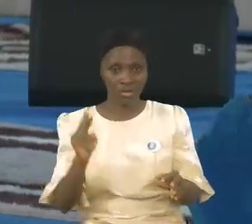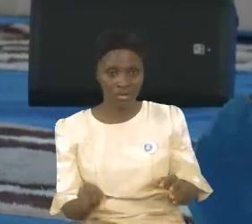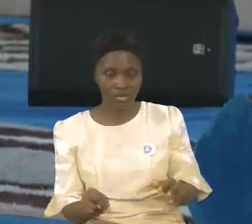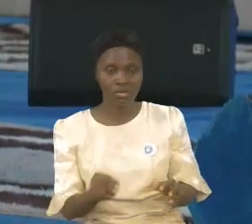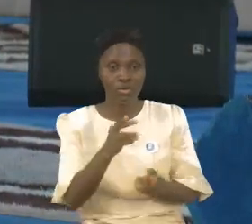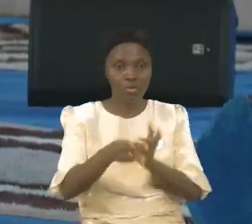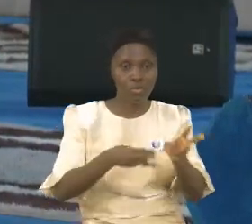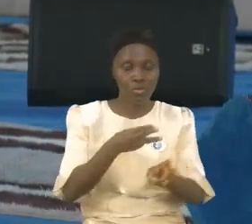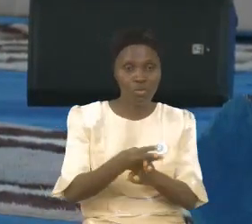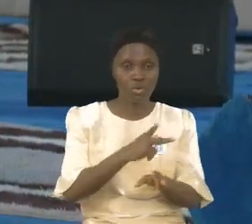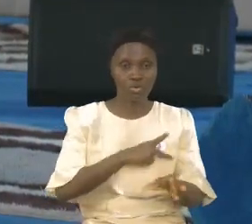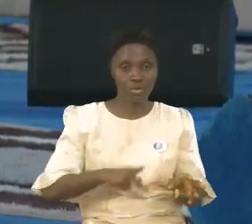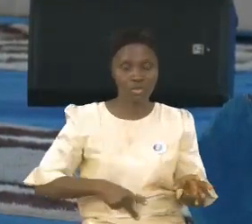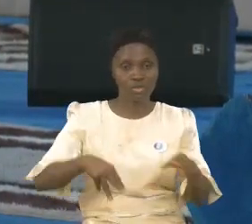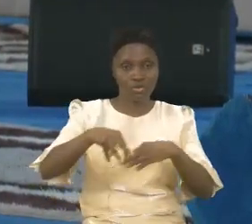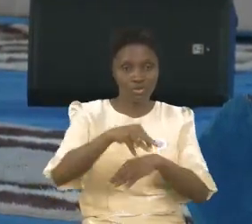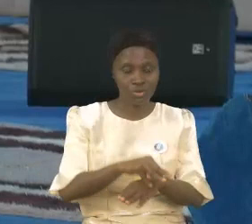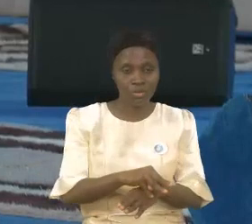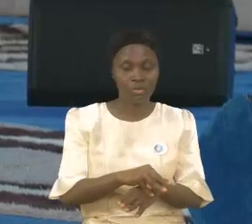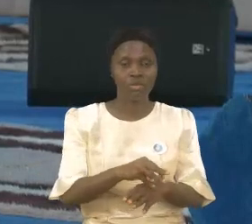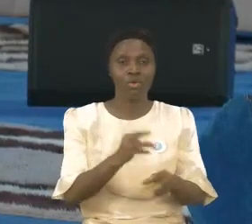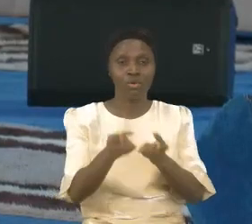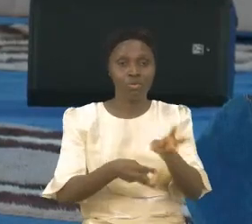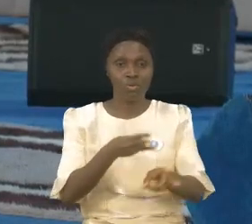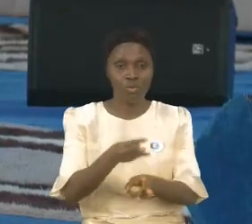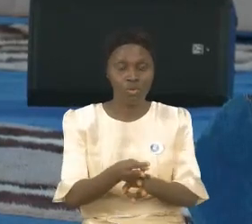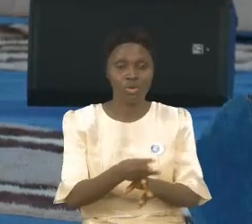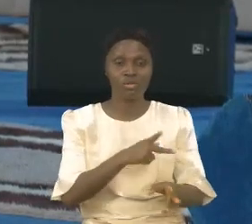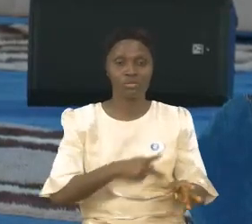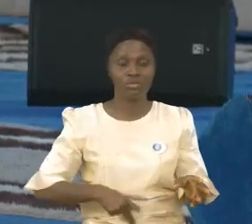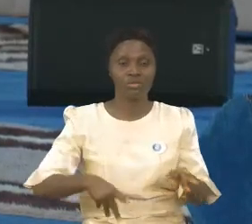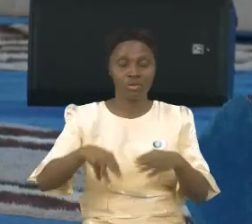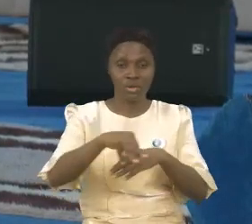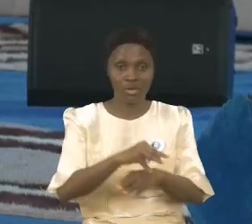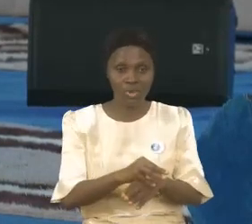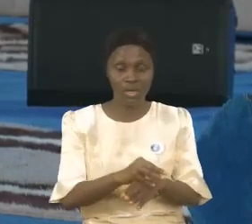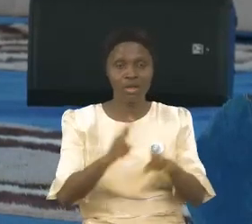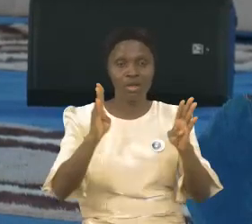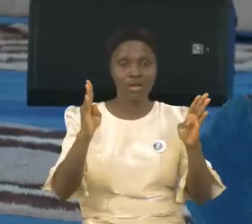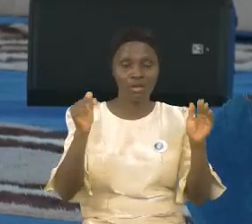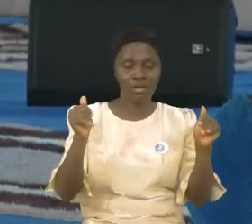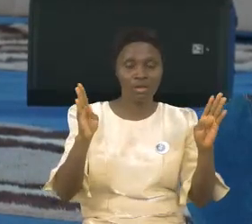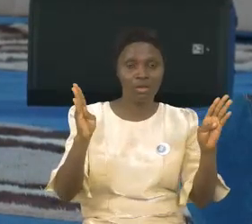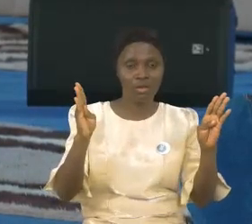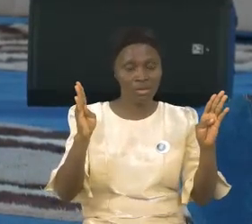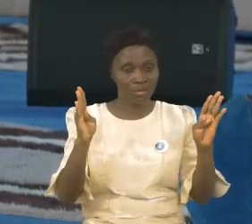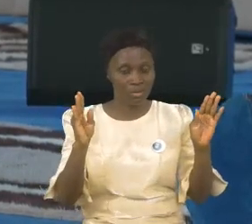world empires, Babylon, Medo-Persia, Greece,